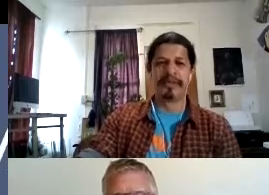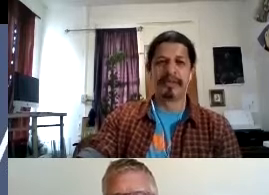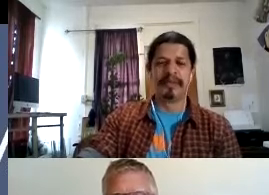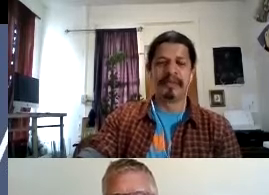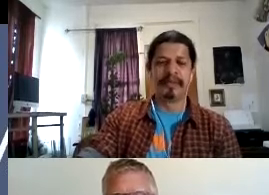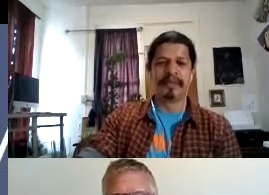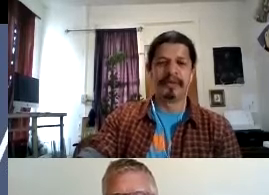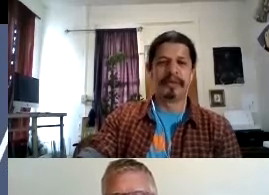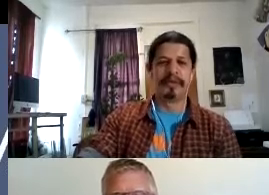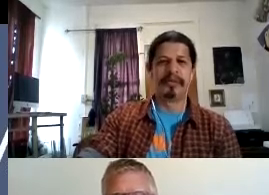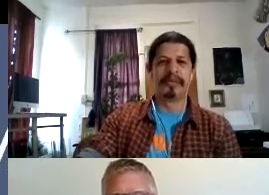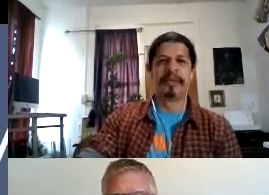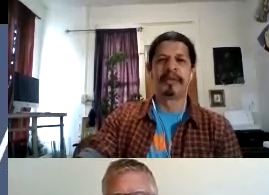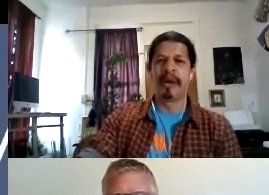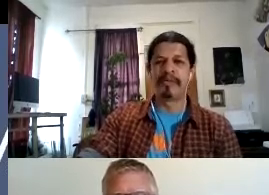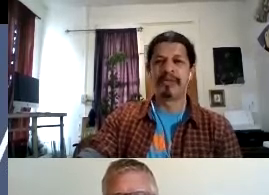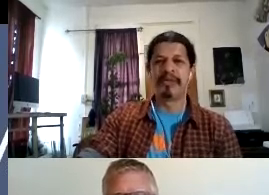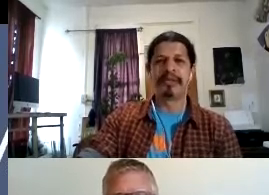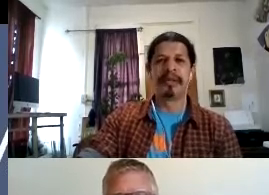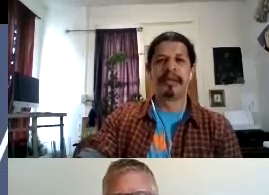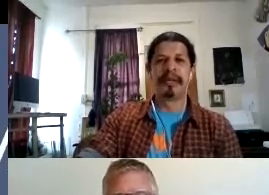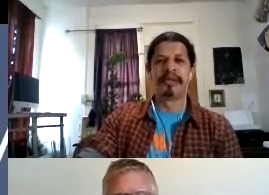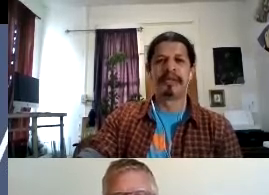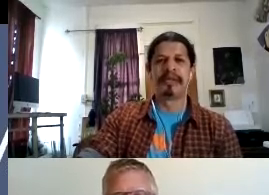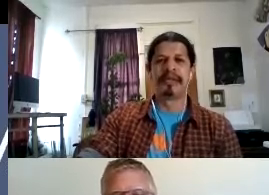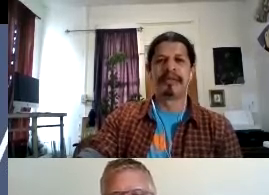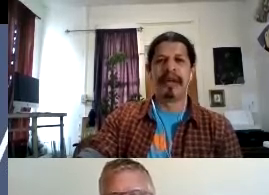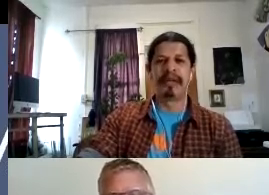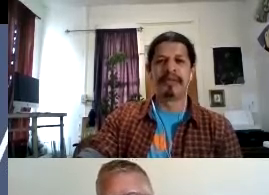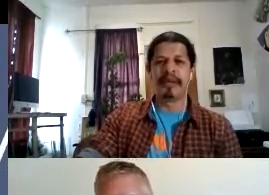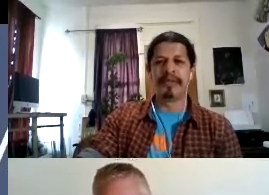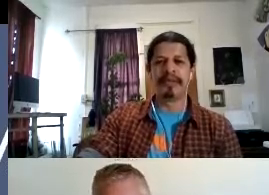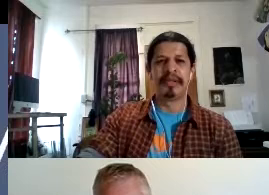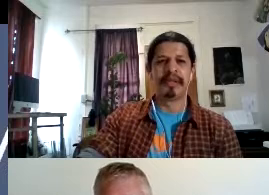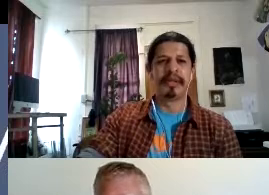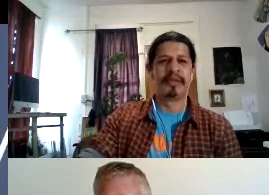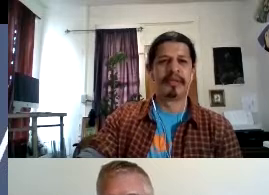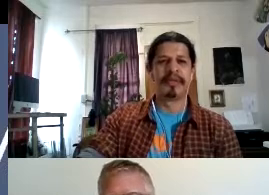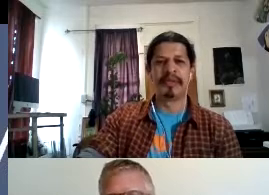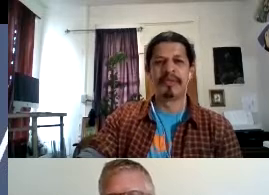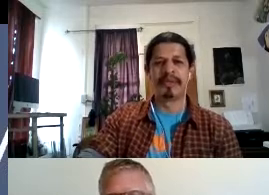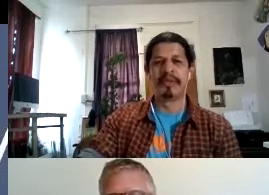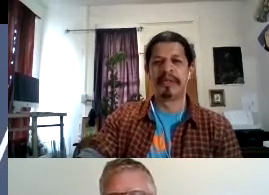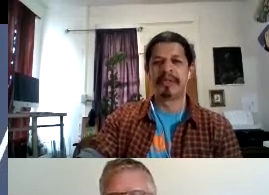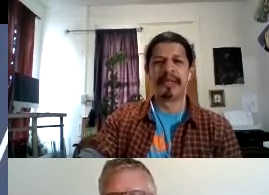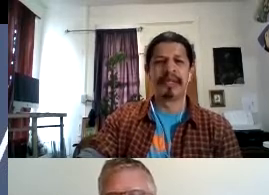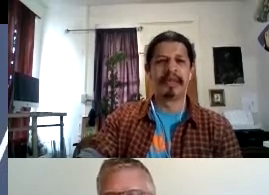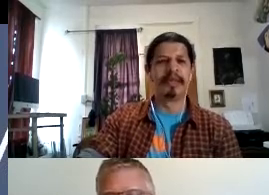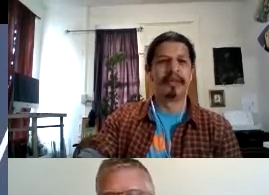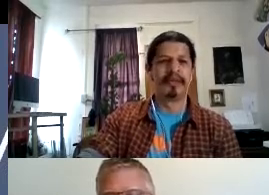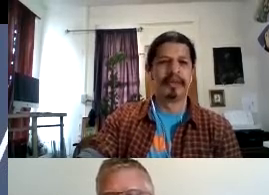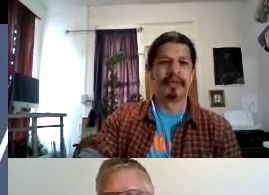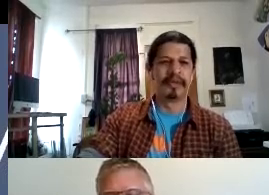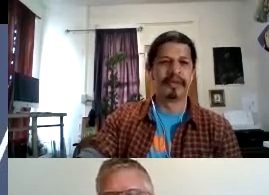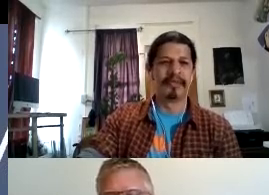reactions. So if you go to your options and you see the reactions option, one of those options will be the raise hand.